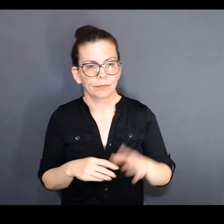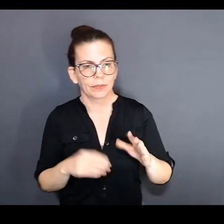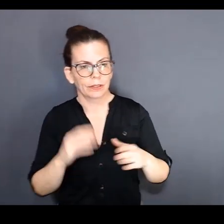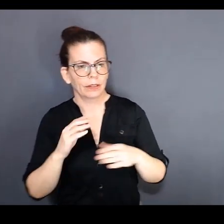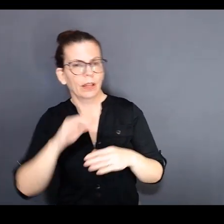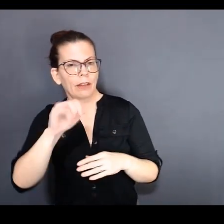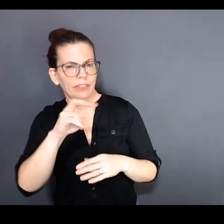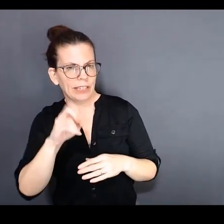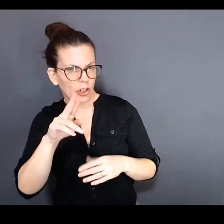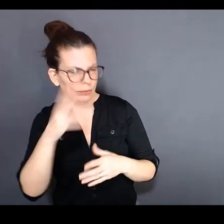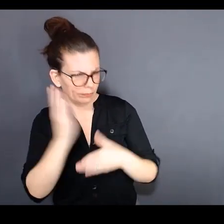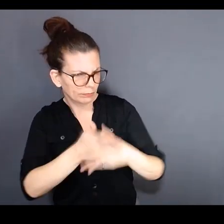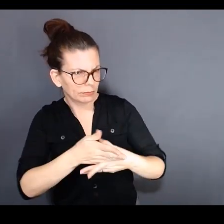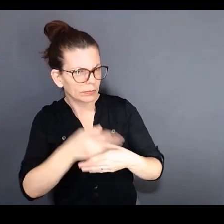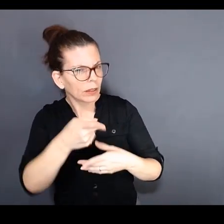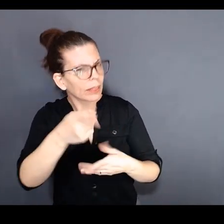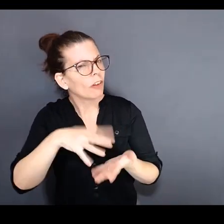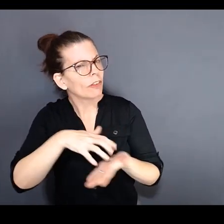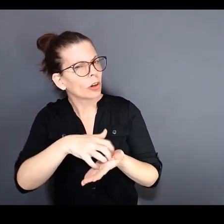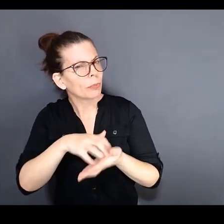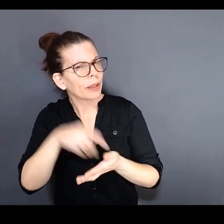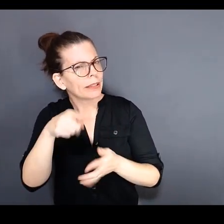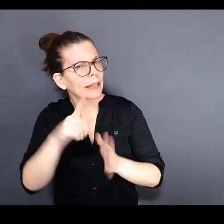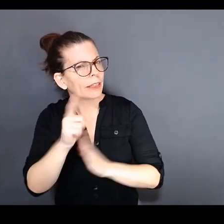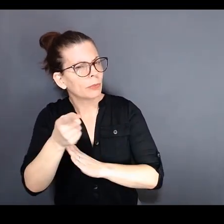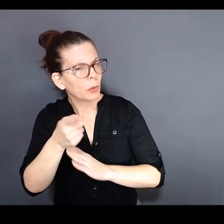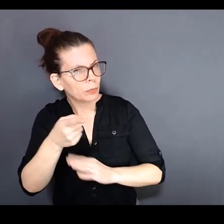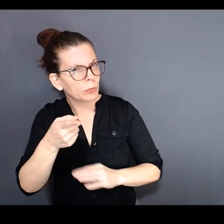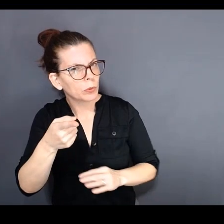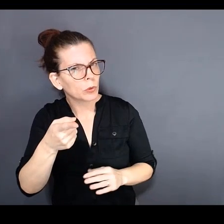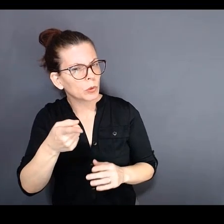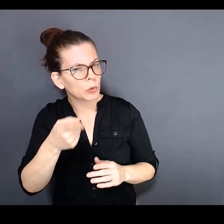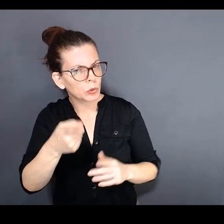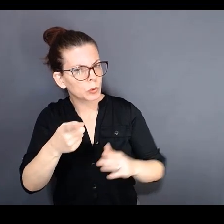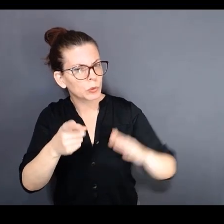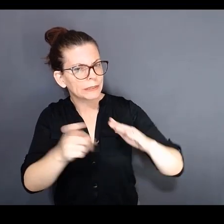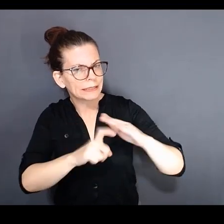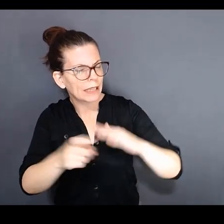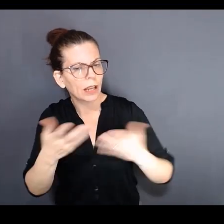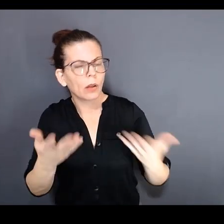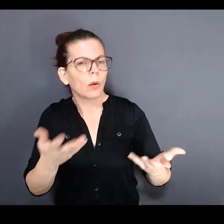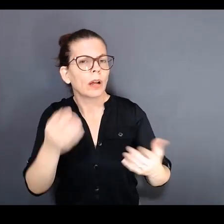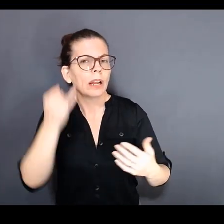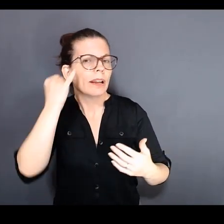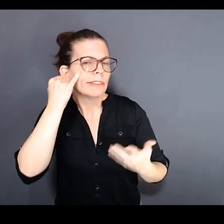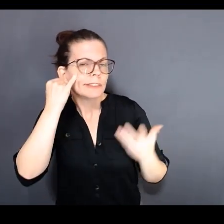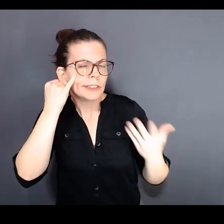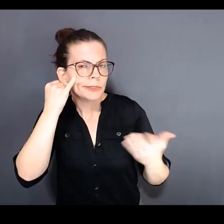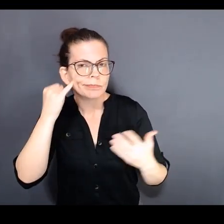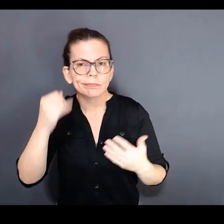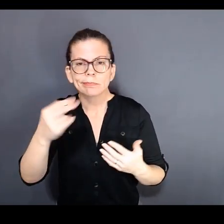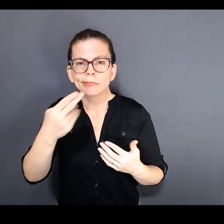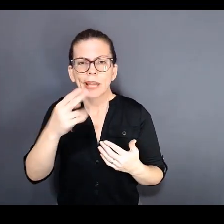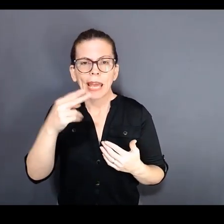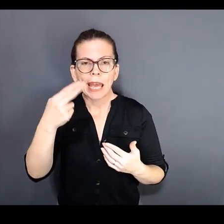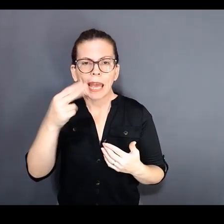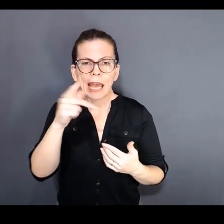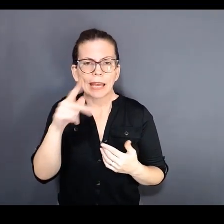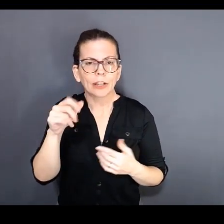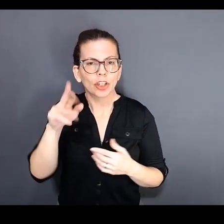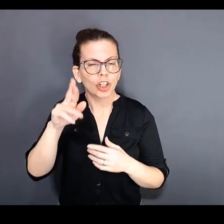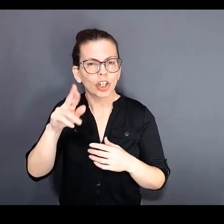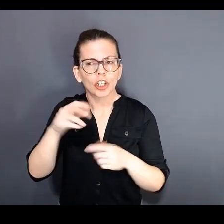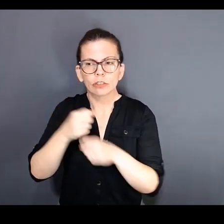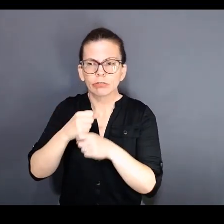Excellent. And then these are the vulnerabilities at the moment you scan. What if